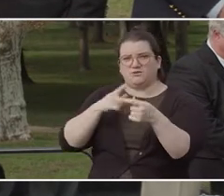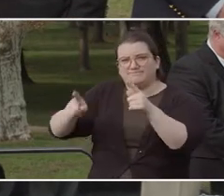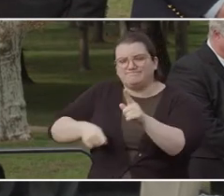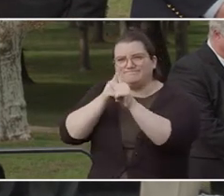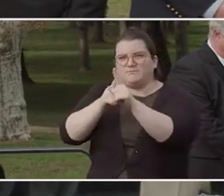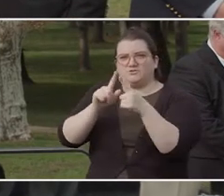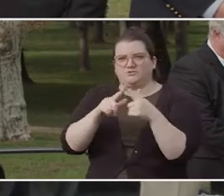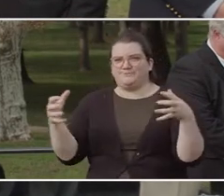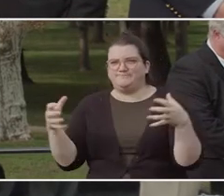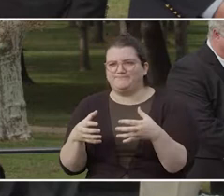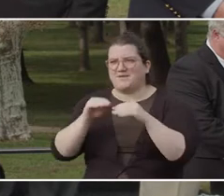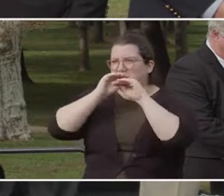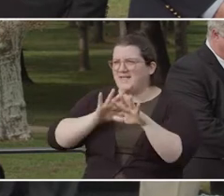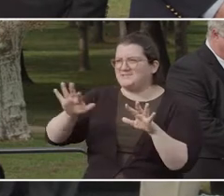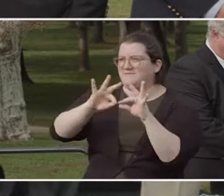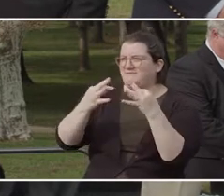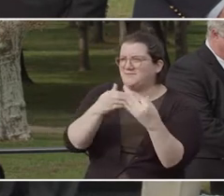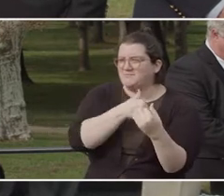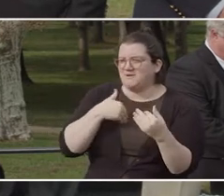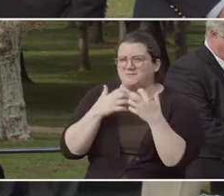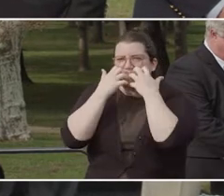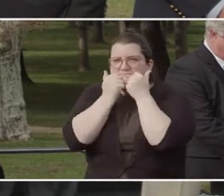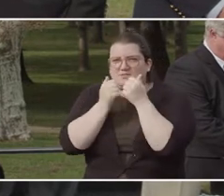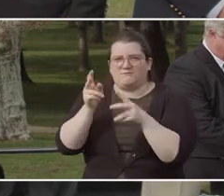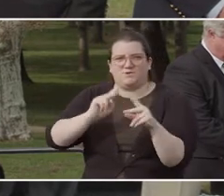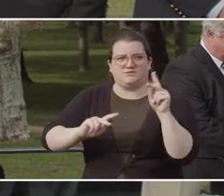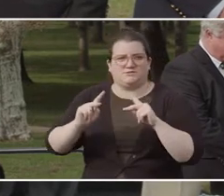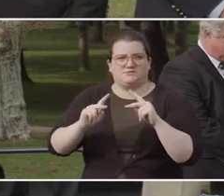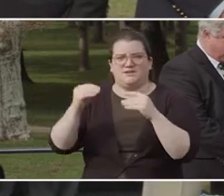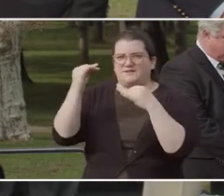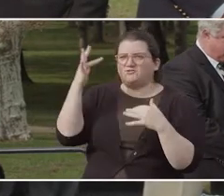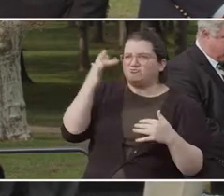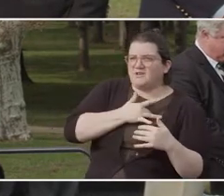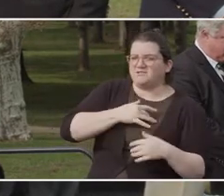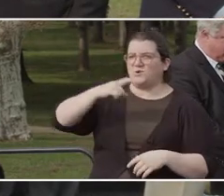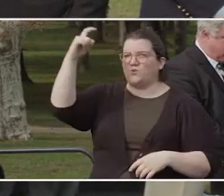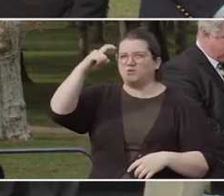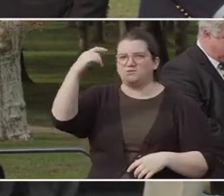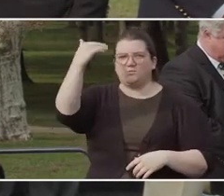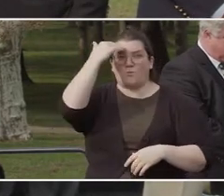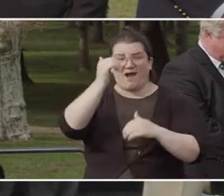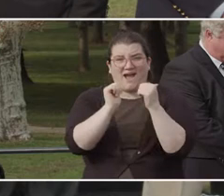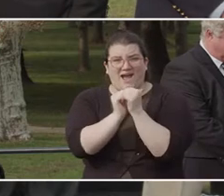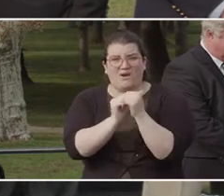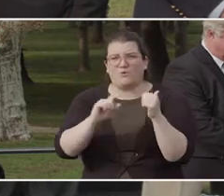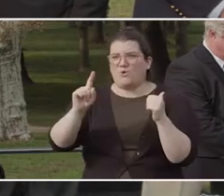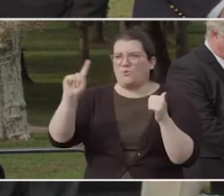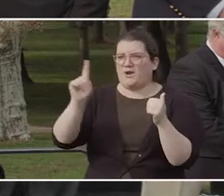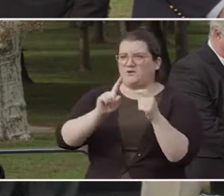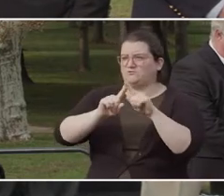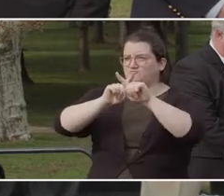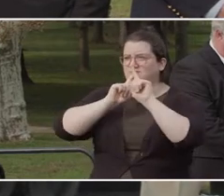their family members and loved ones. Give us grace and wisdom to know how and where to respond